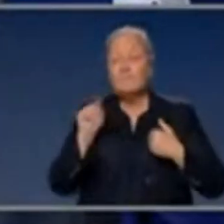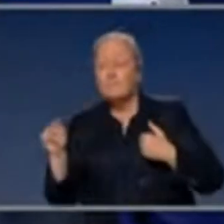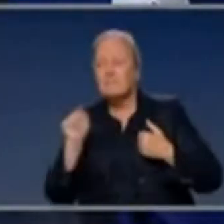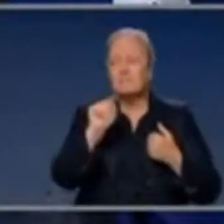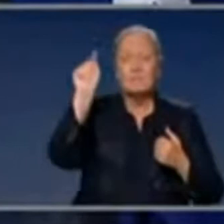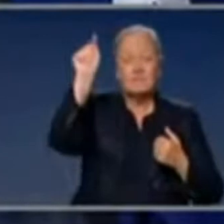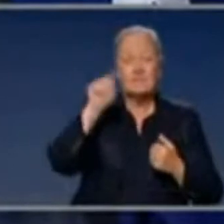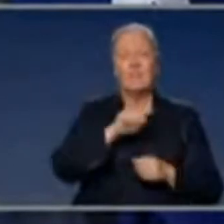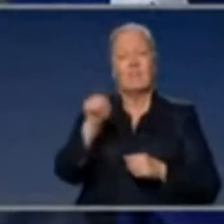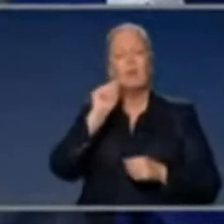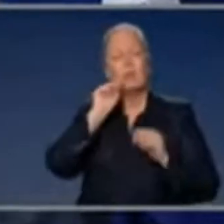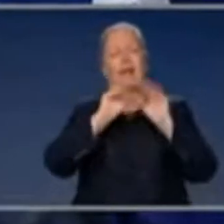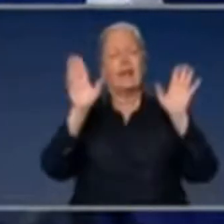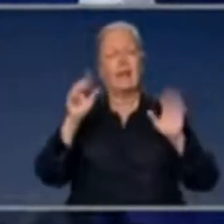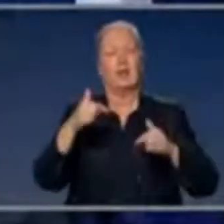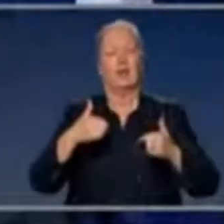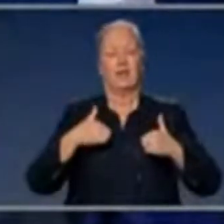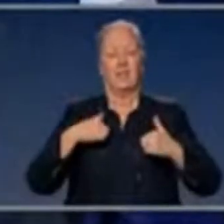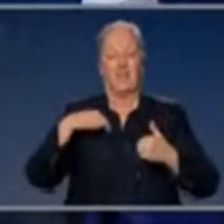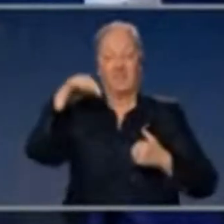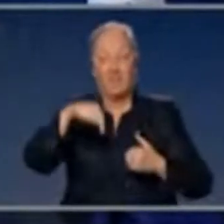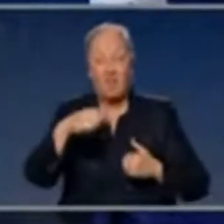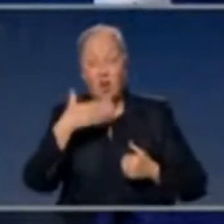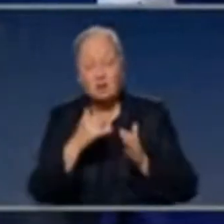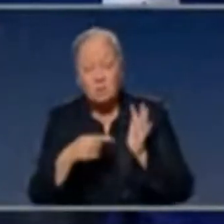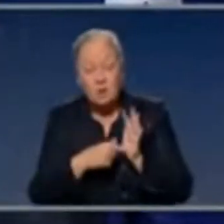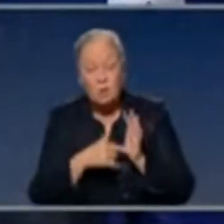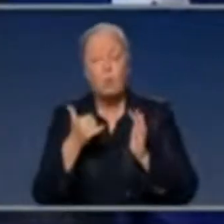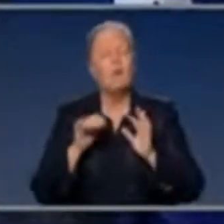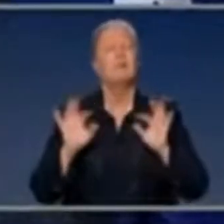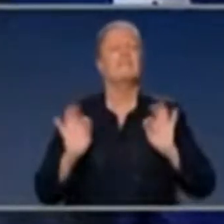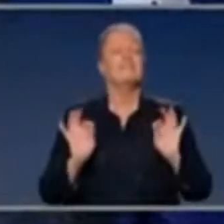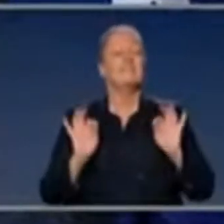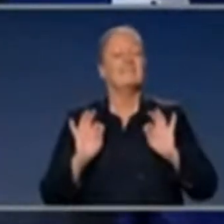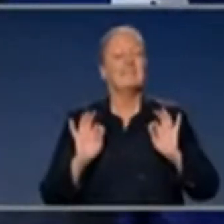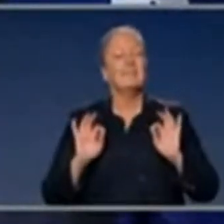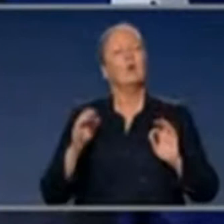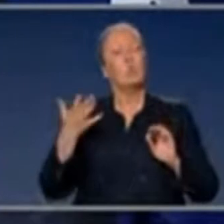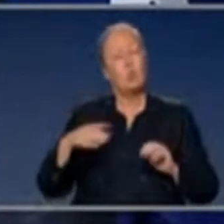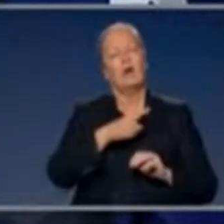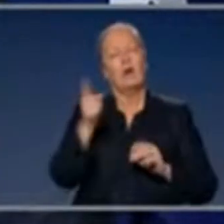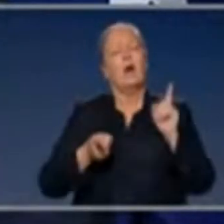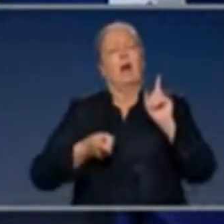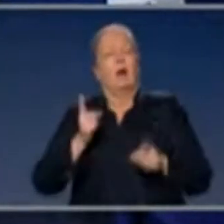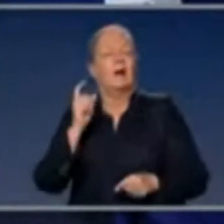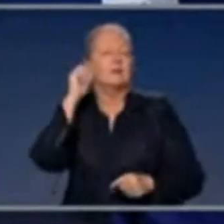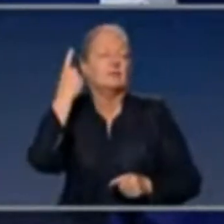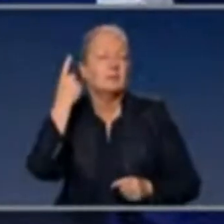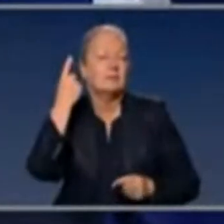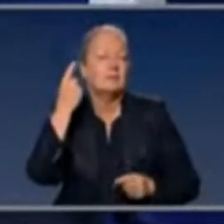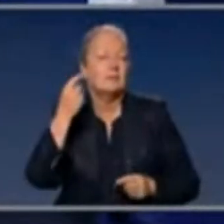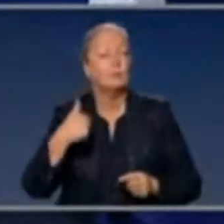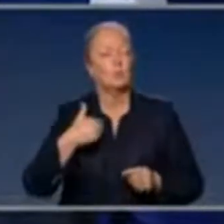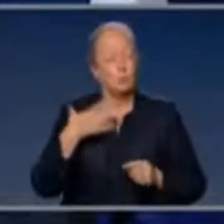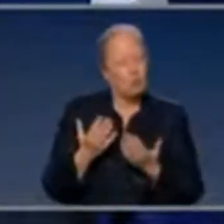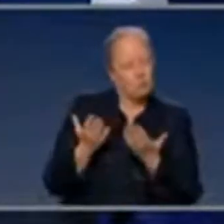know when they're in one and when they're not, when they can go and access health services, or where that might be a problem and they might have to have other arrangements. We need to